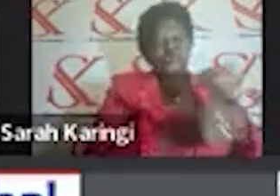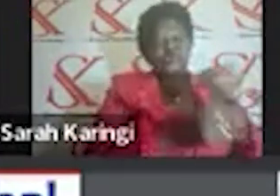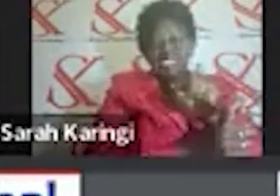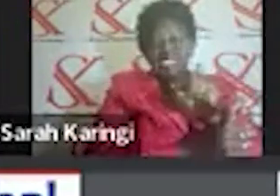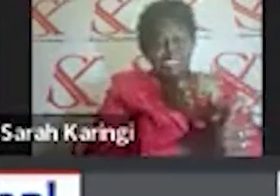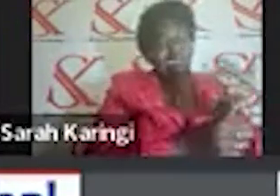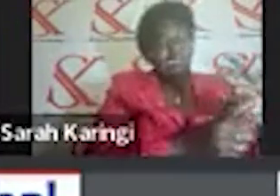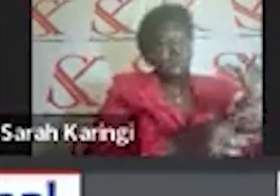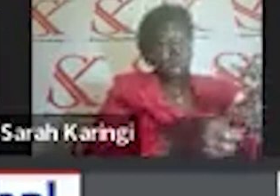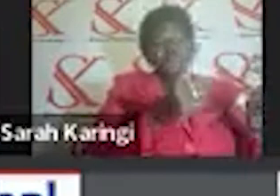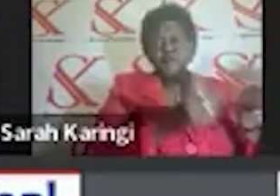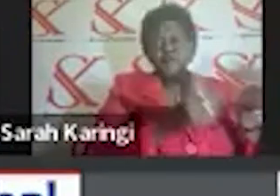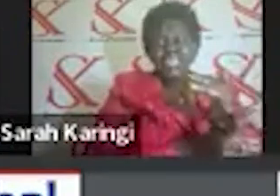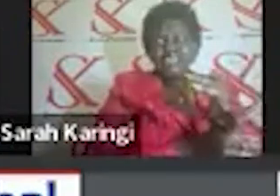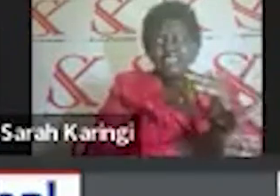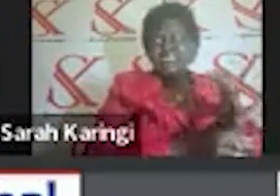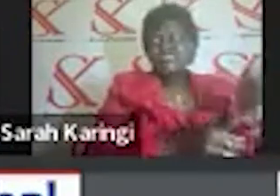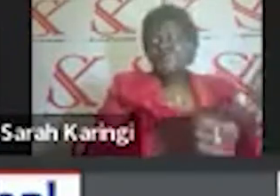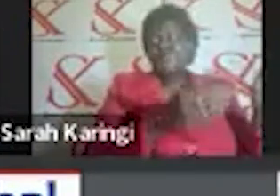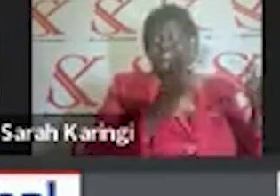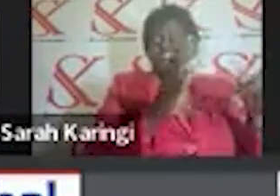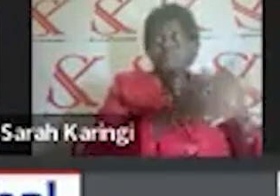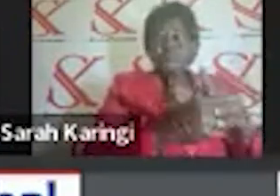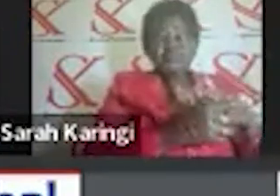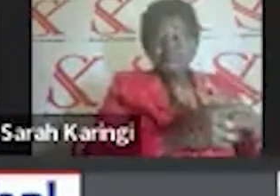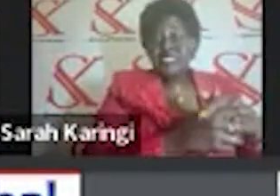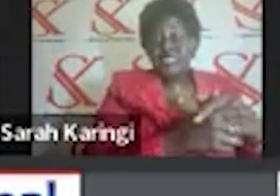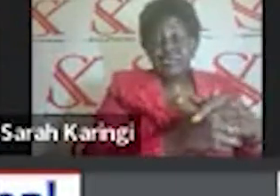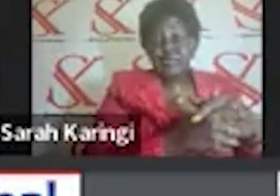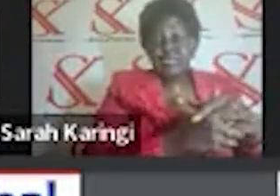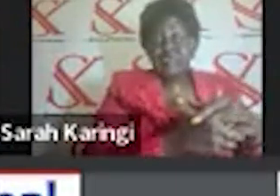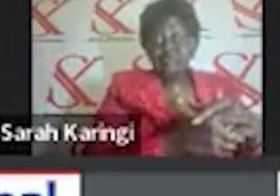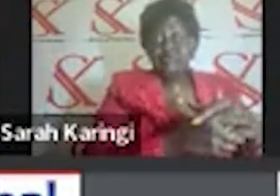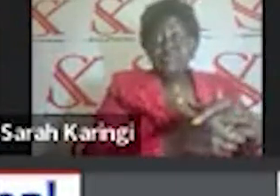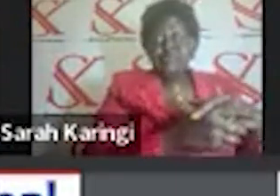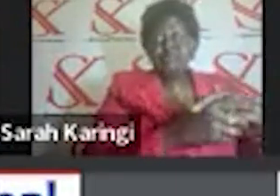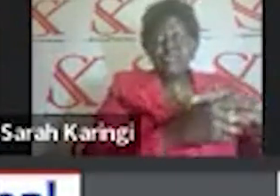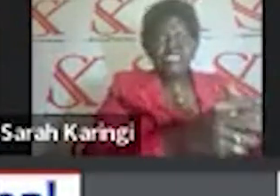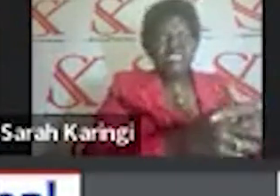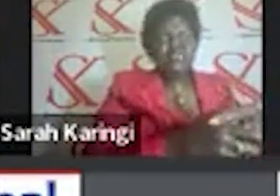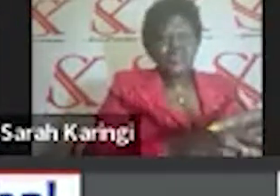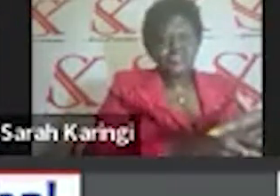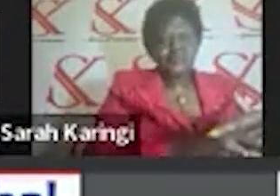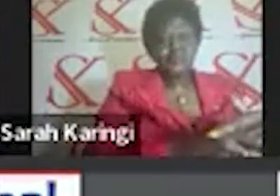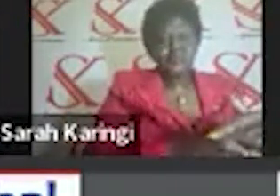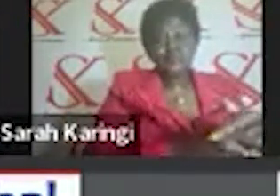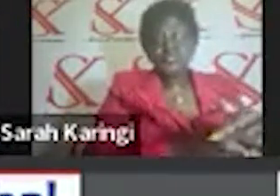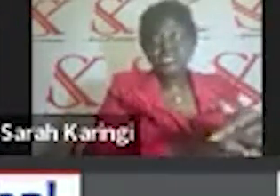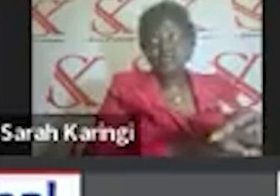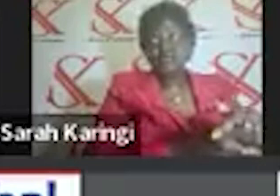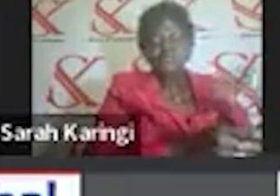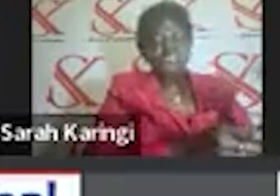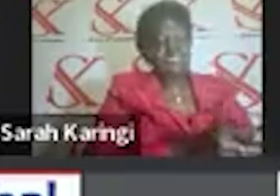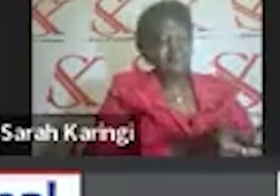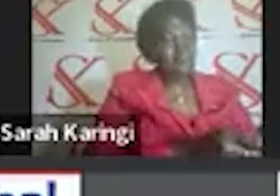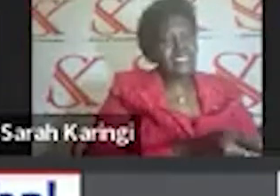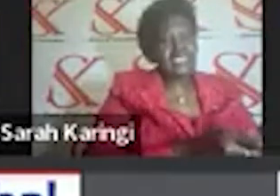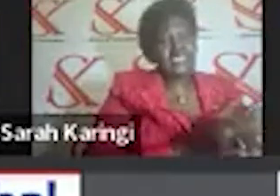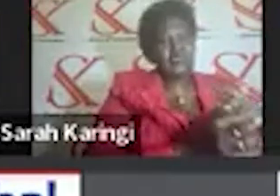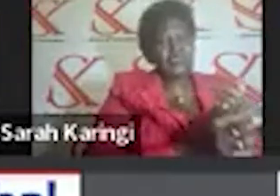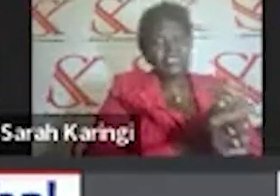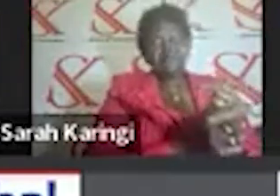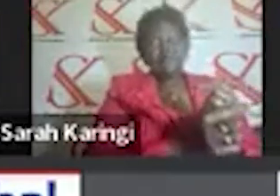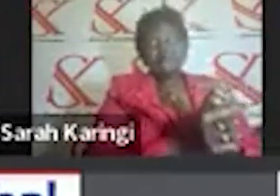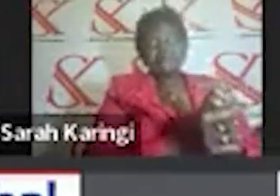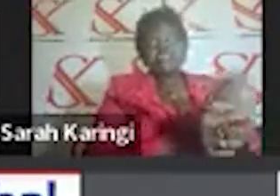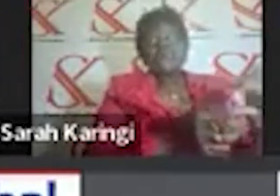you either come to work late, you're not bothered, you don't care about maybe even paying your goods which have been given on